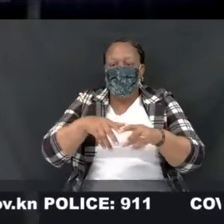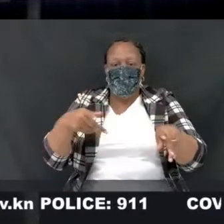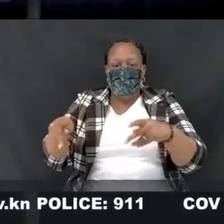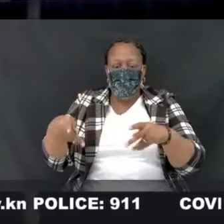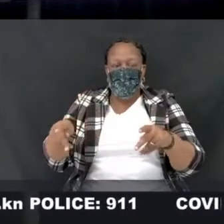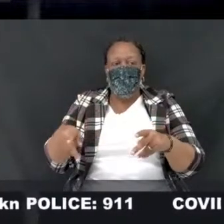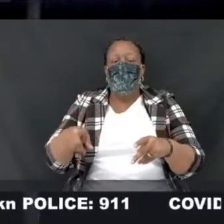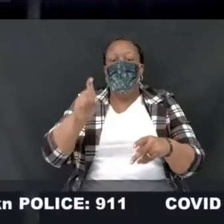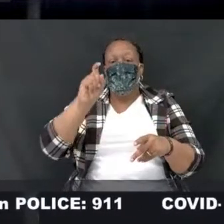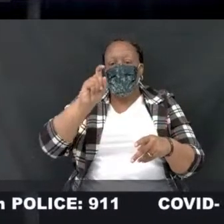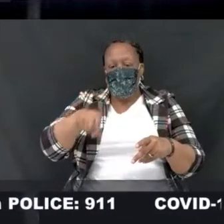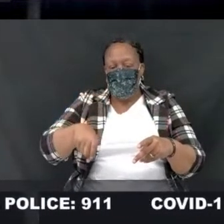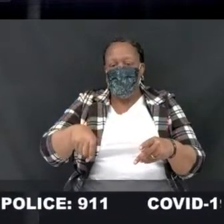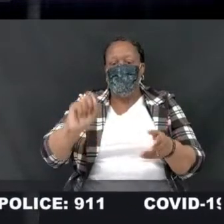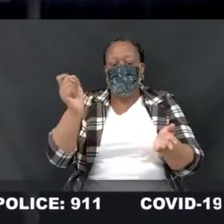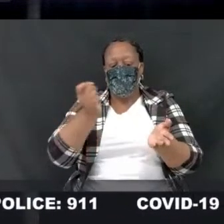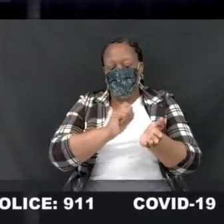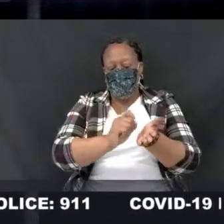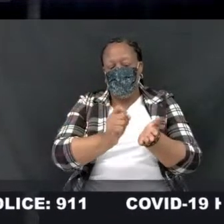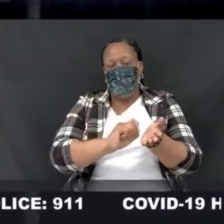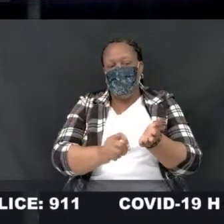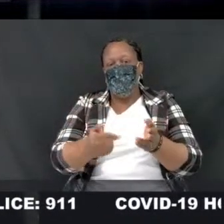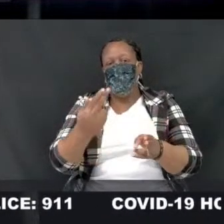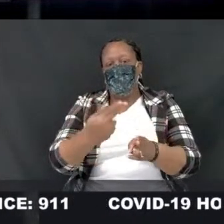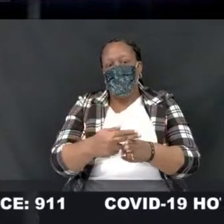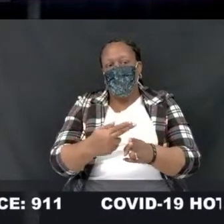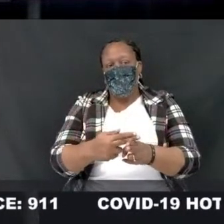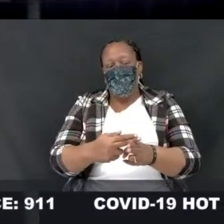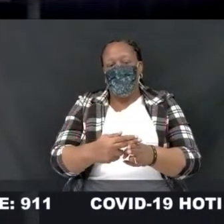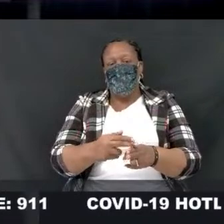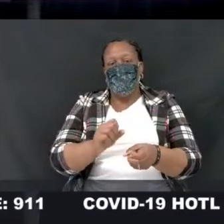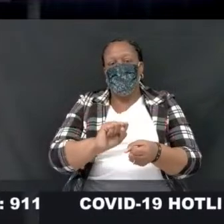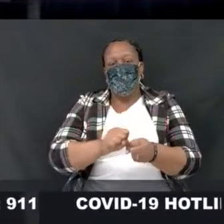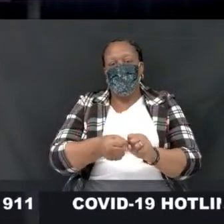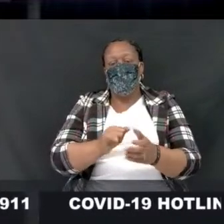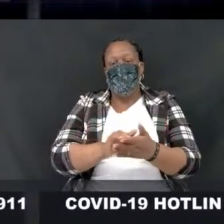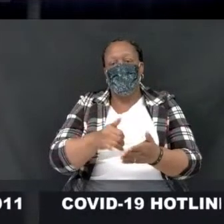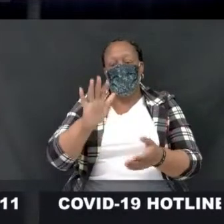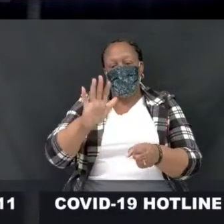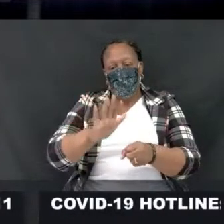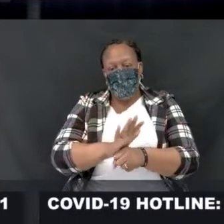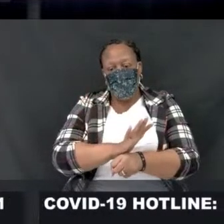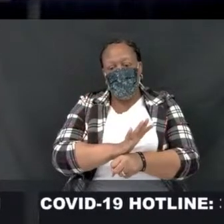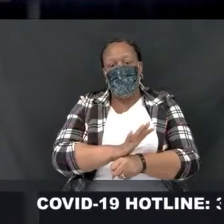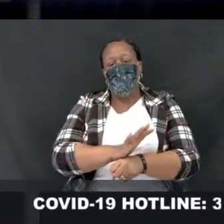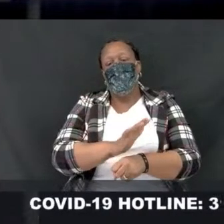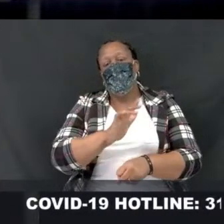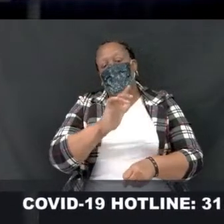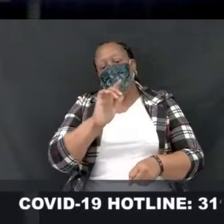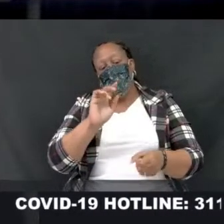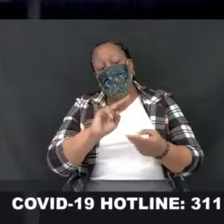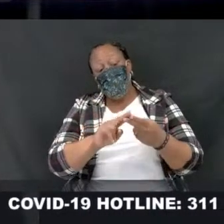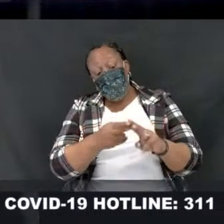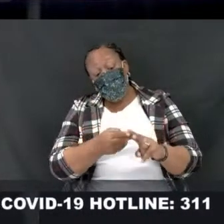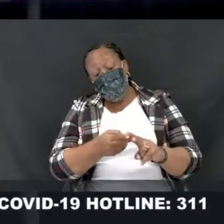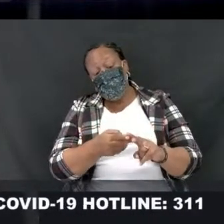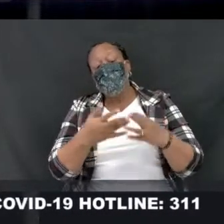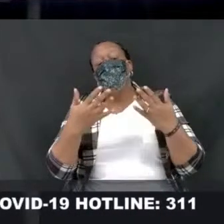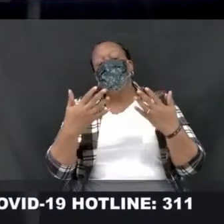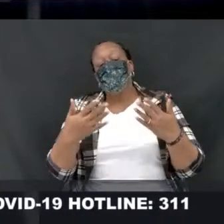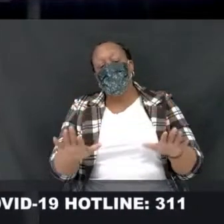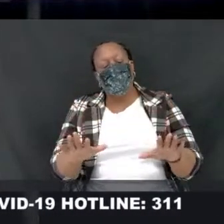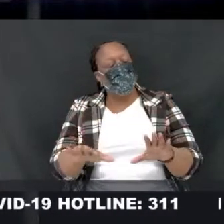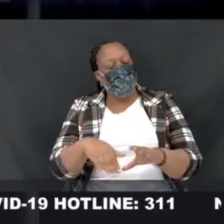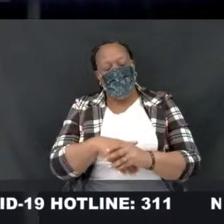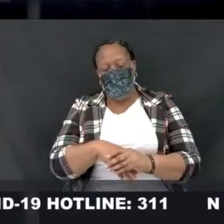will be required to carry out the name-taking exercise. And the CMO, I just want to